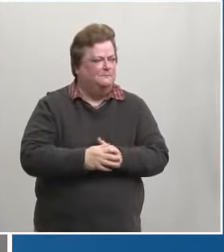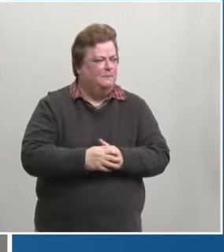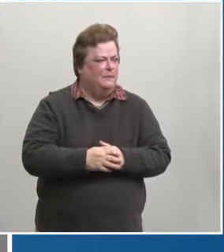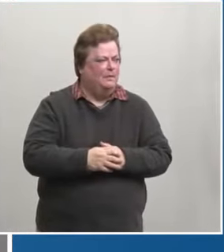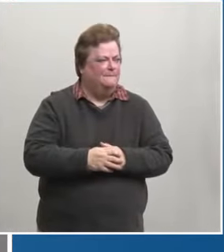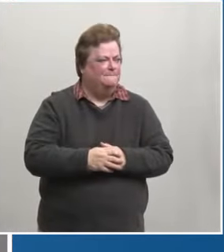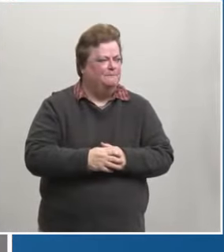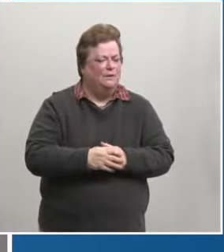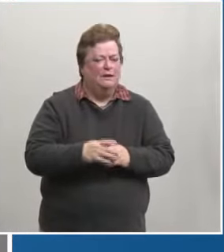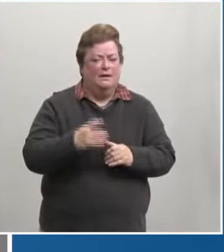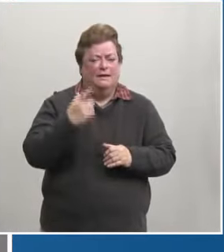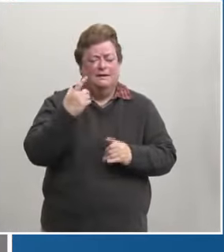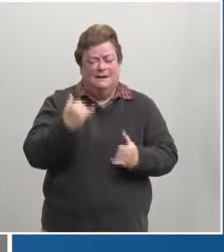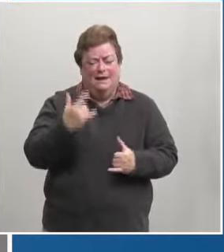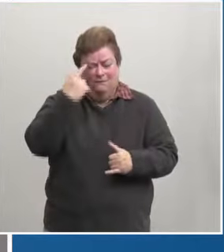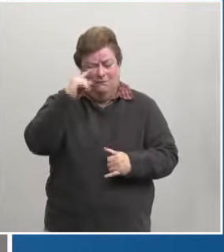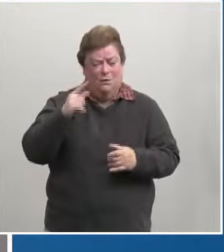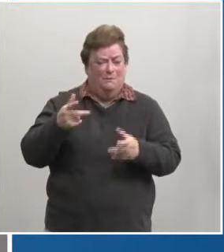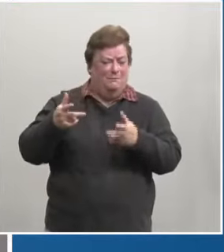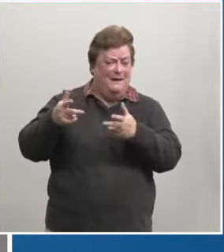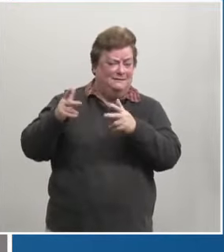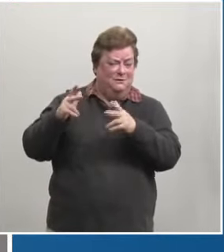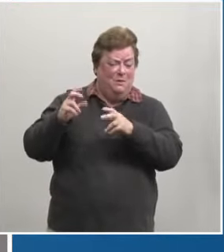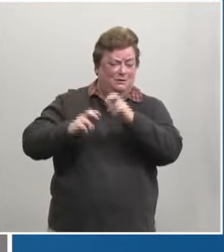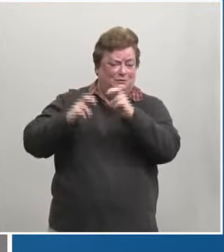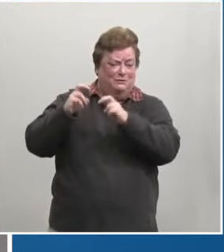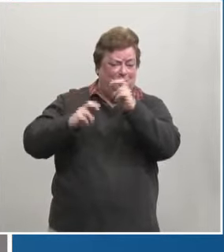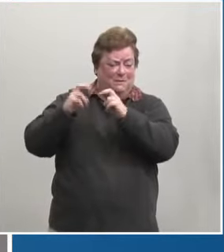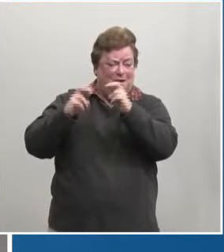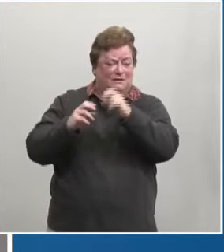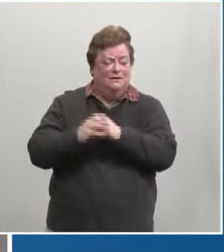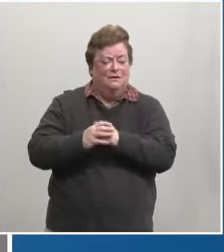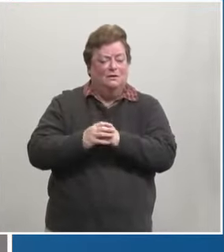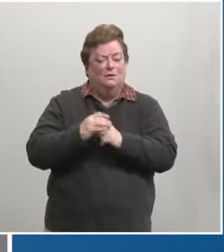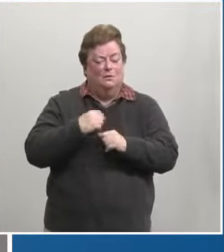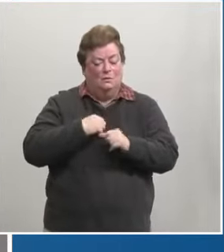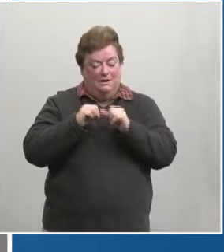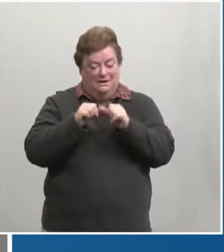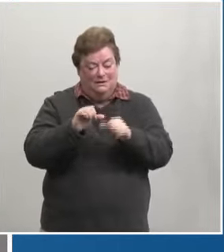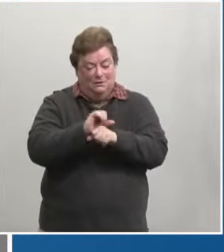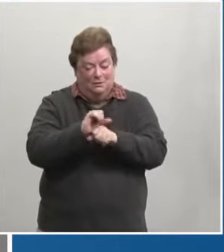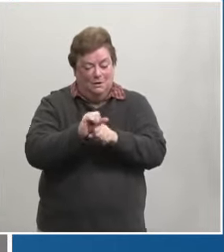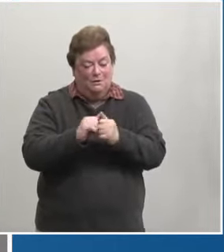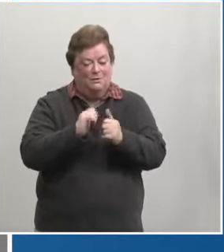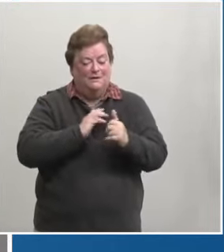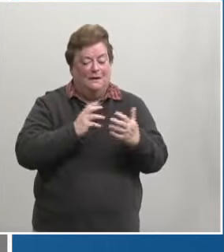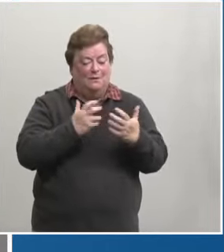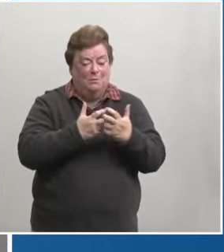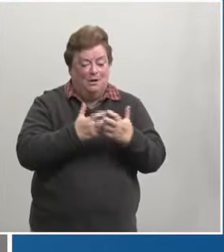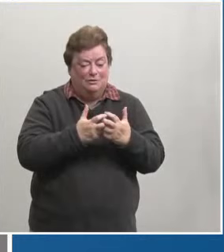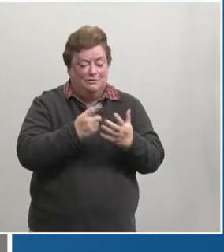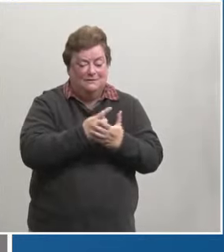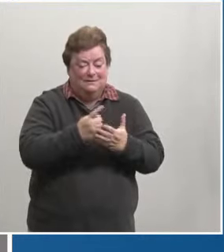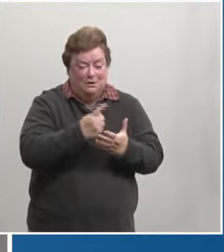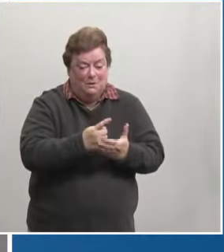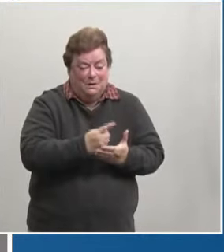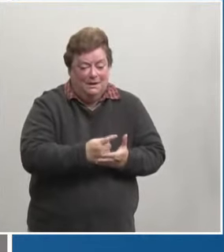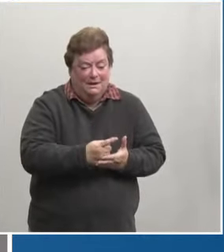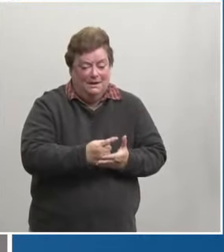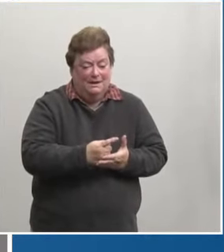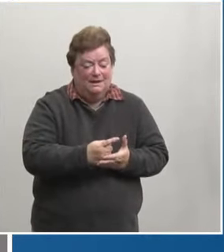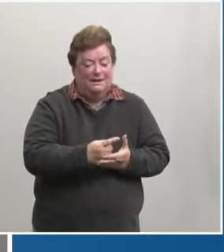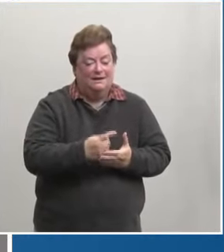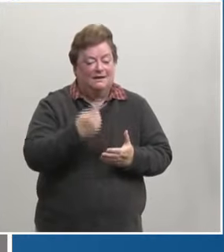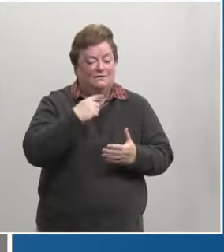Regarding basketball, we again continue to work with our partners. We're meeting weekly with folks in